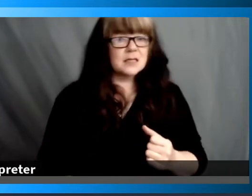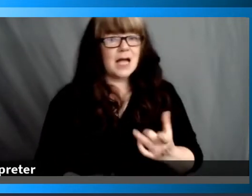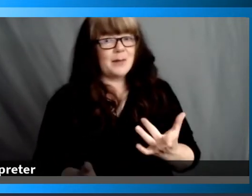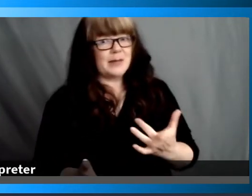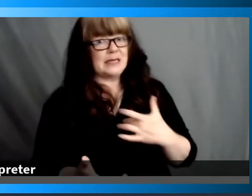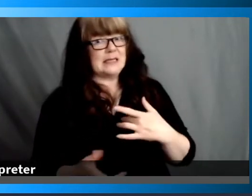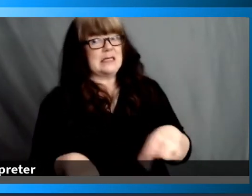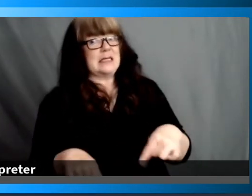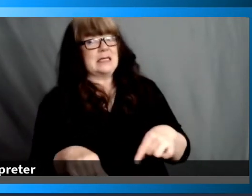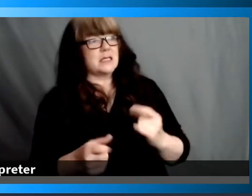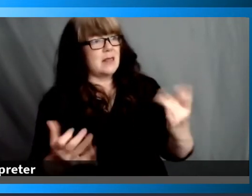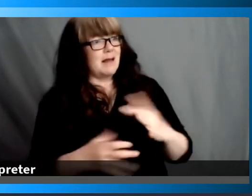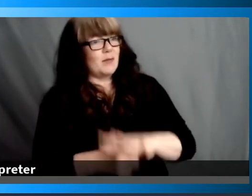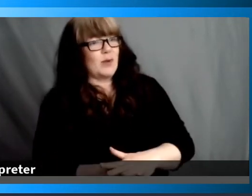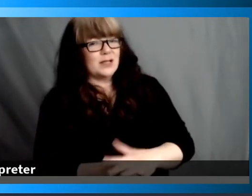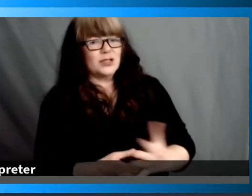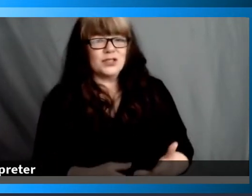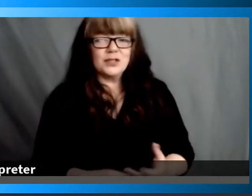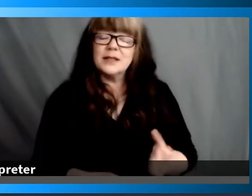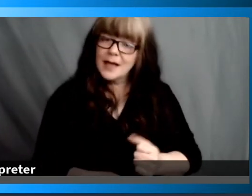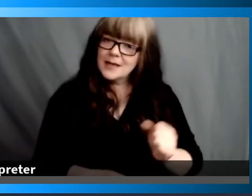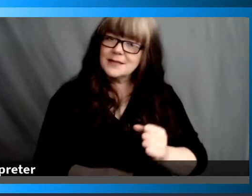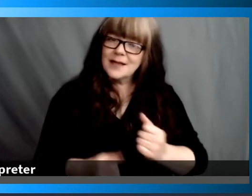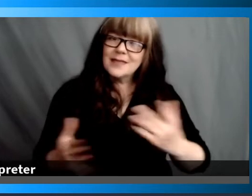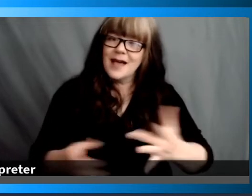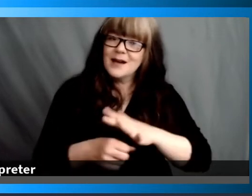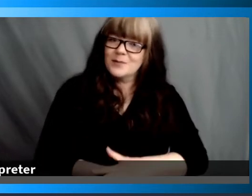people. It's a lot of pressure. Oh. Yeah, it's a lot of pressure.